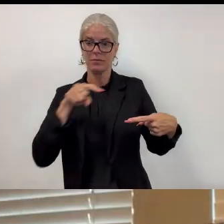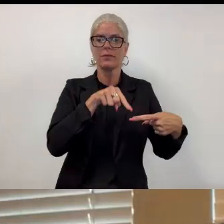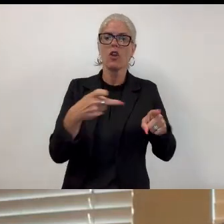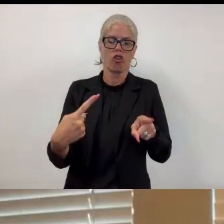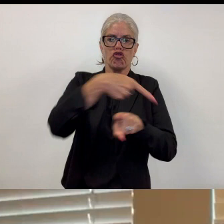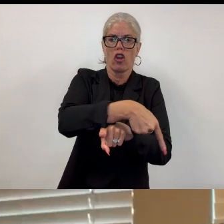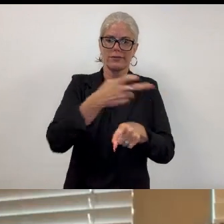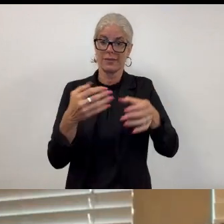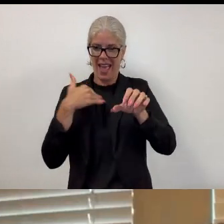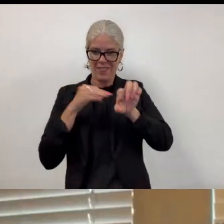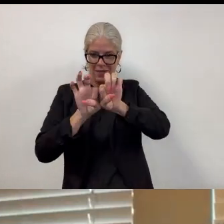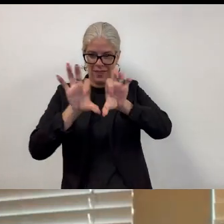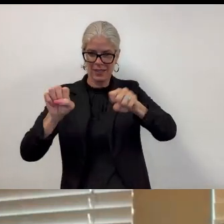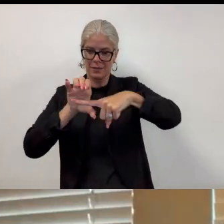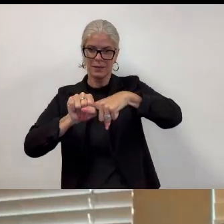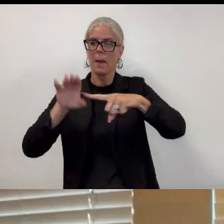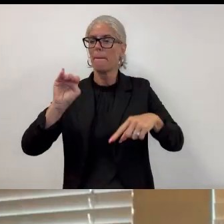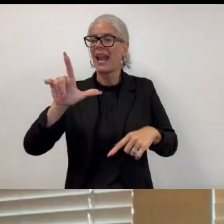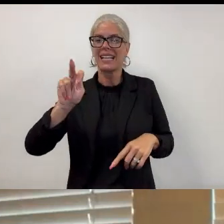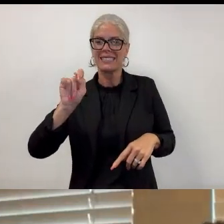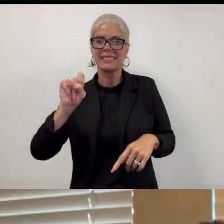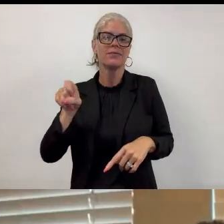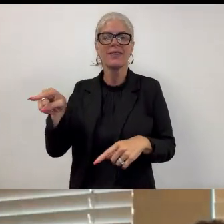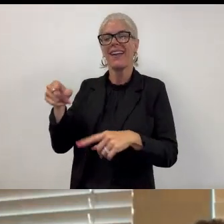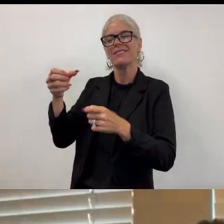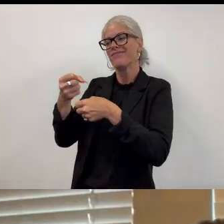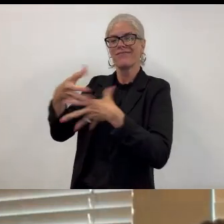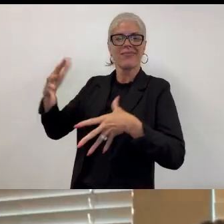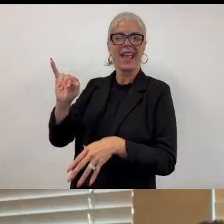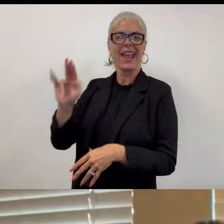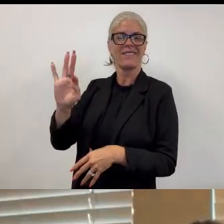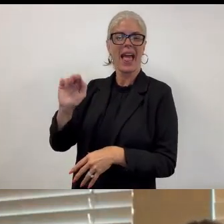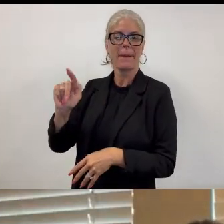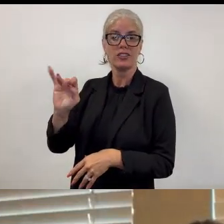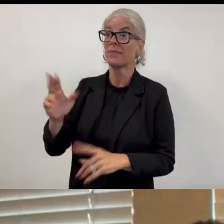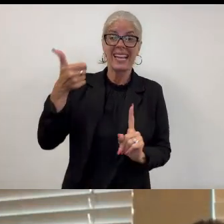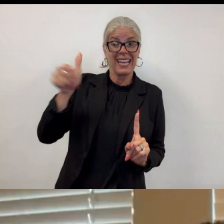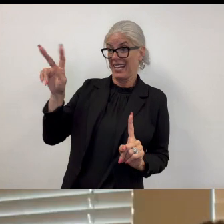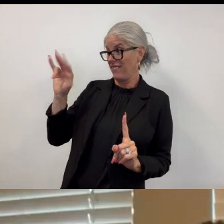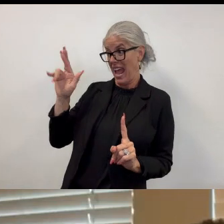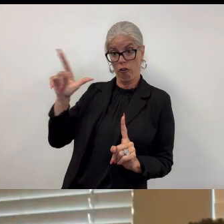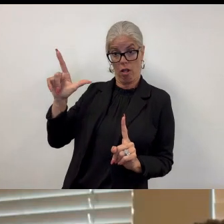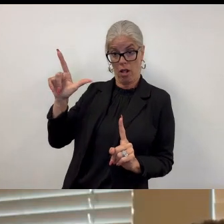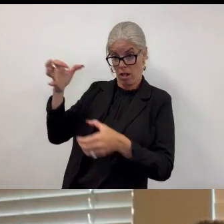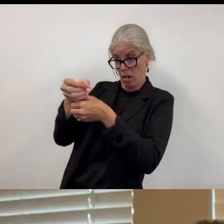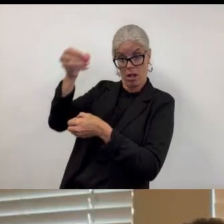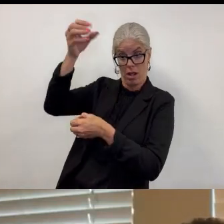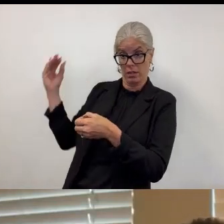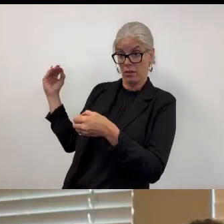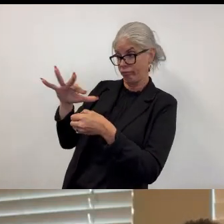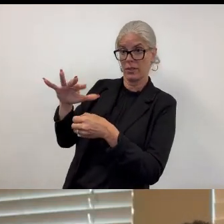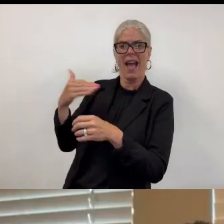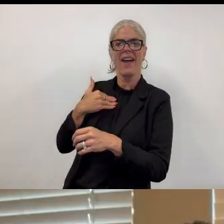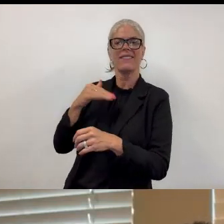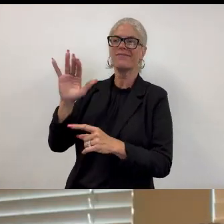familiar. Transverse means across, like width, and myelitis, inflammation. So it was a viral inflammation across the width of my spinal